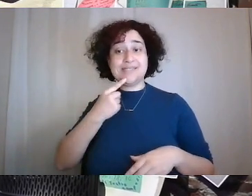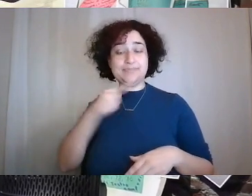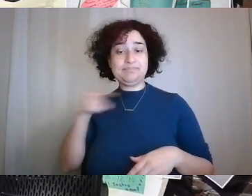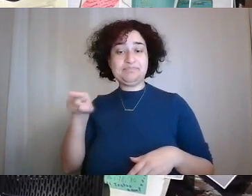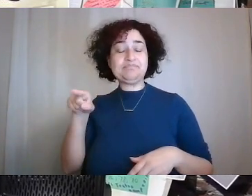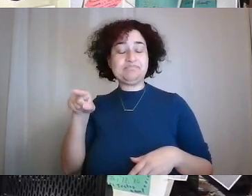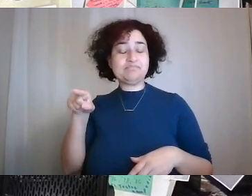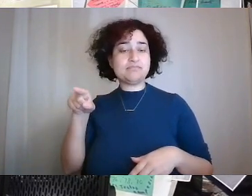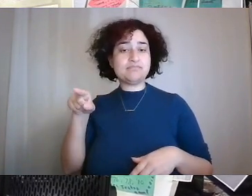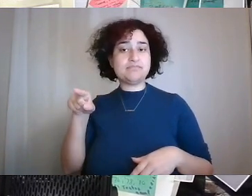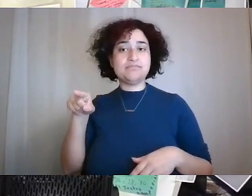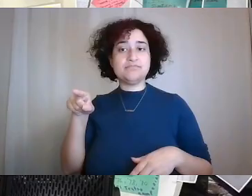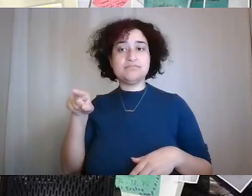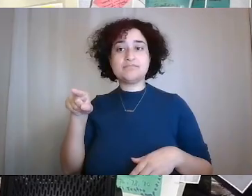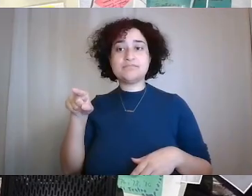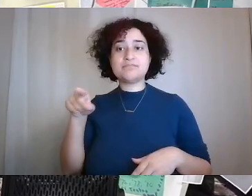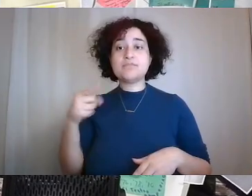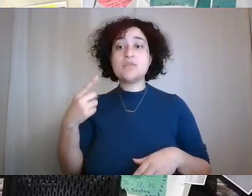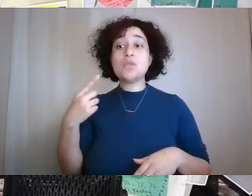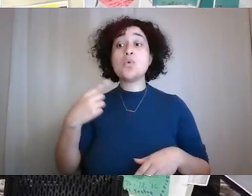the American theater.